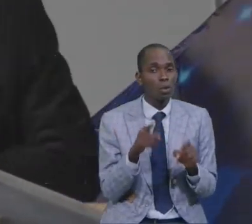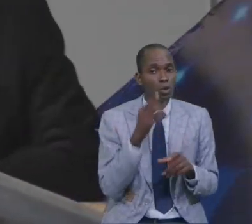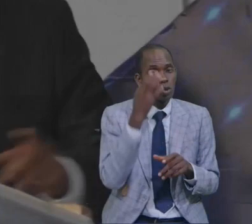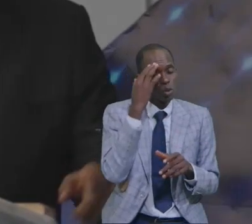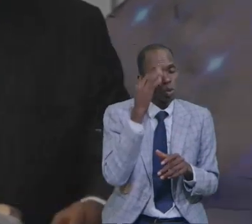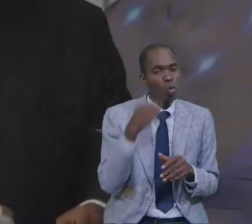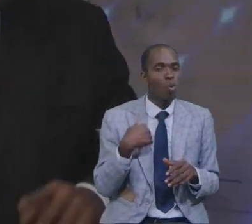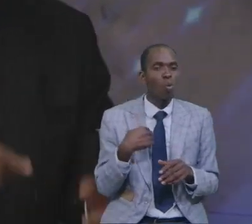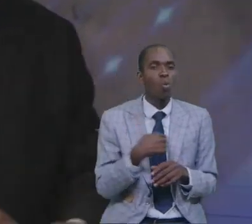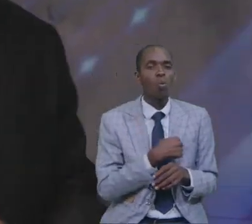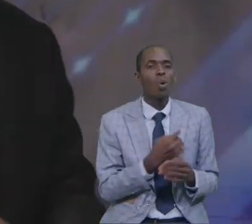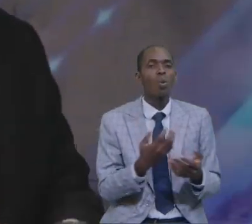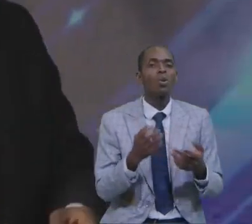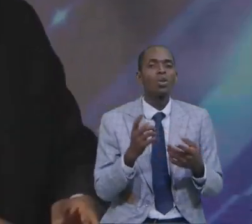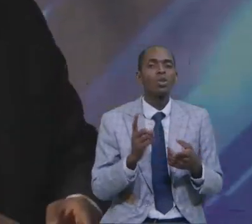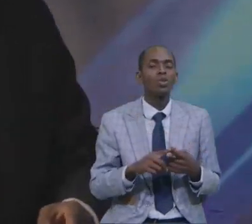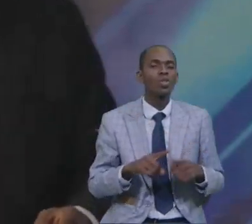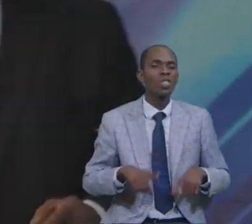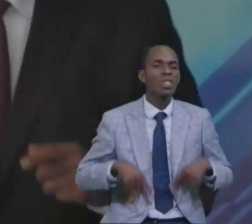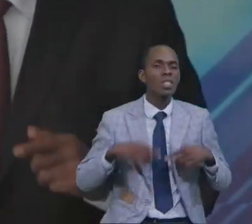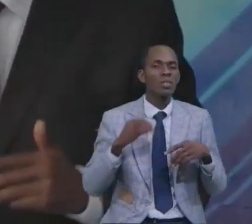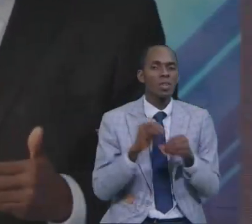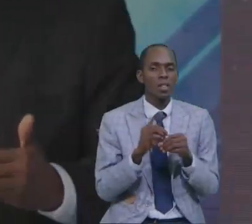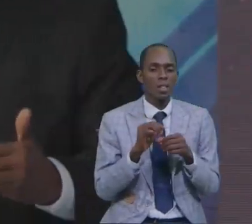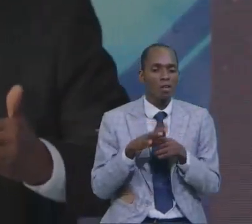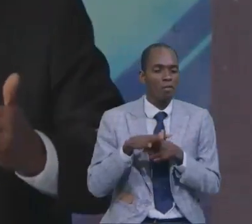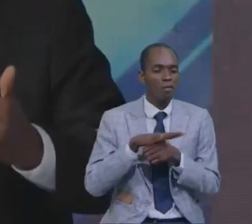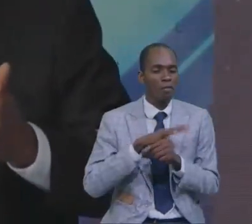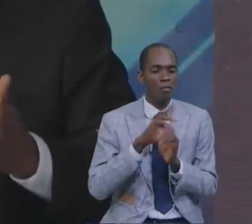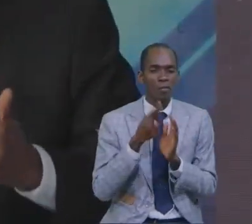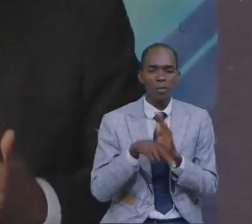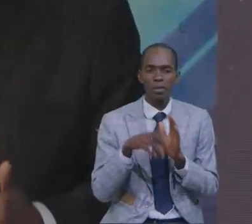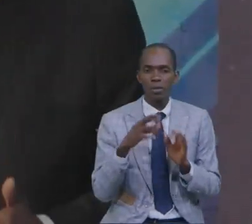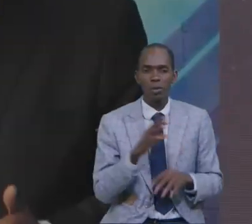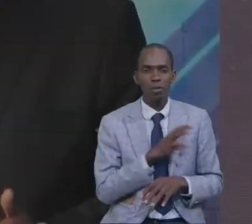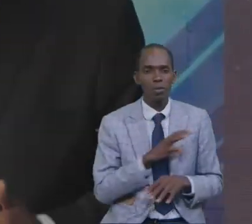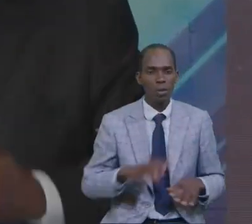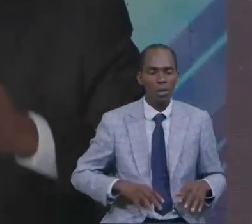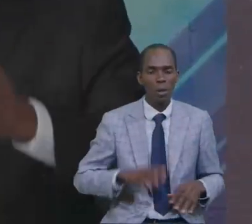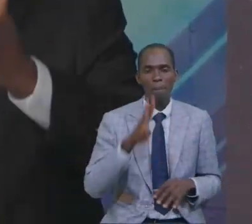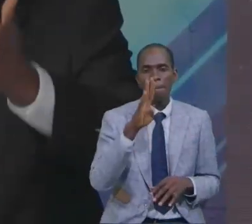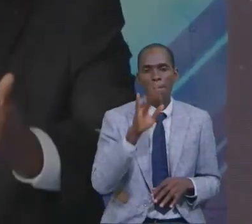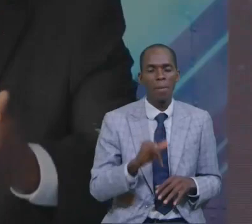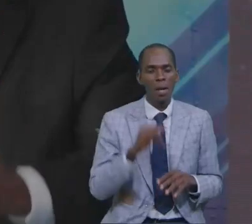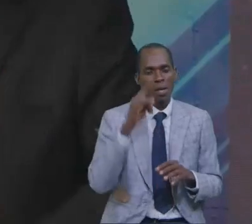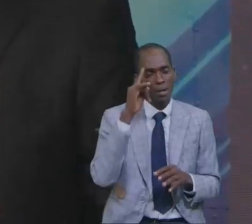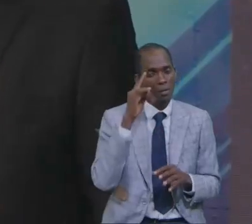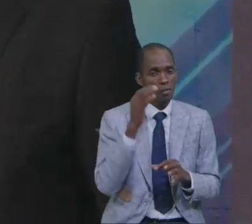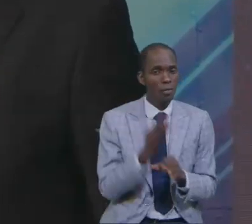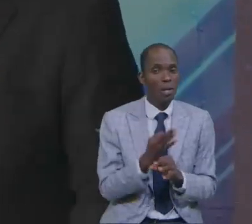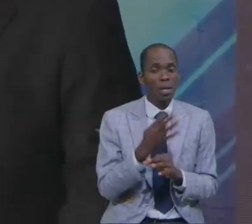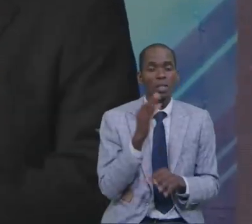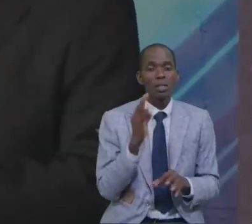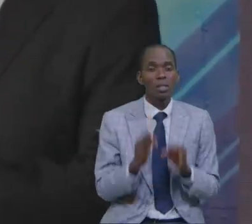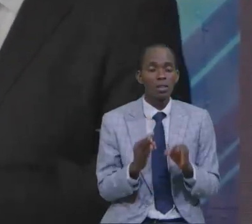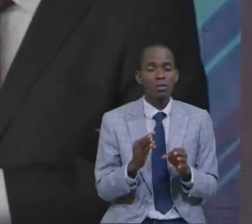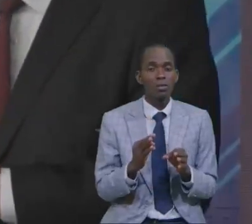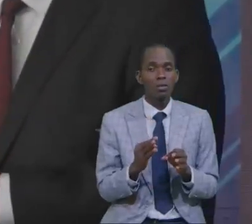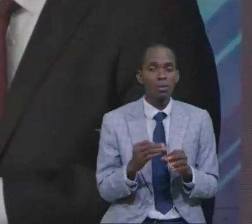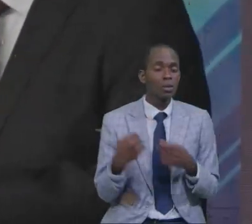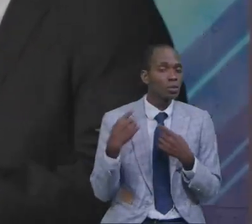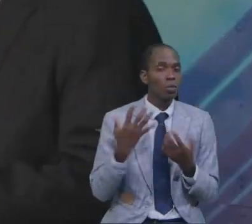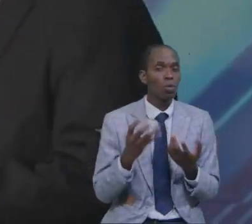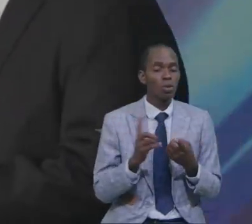And if we're going to live in the fullness, we'll move on from salvation to sanctification. Point number